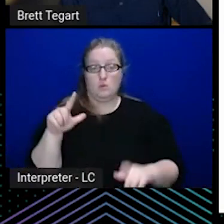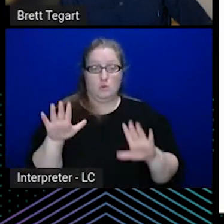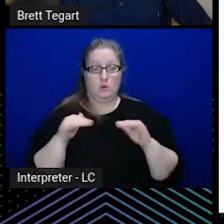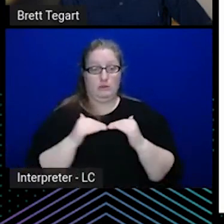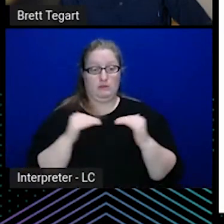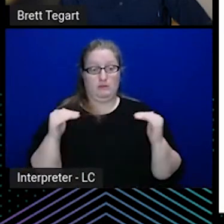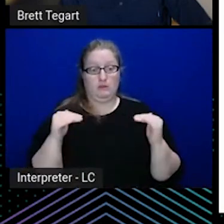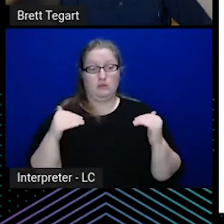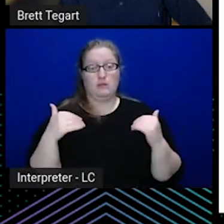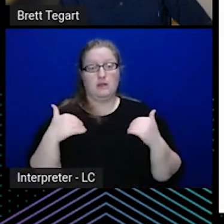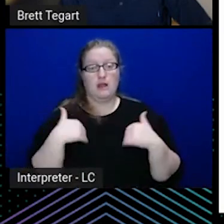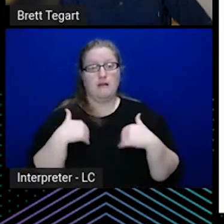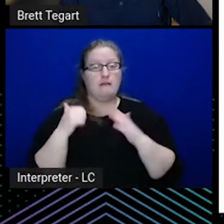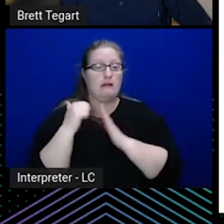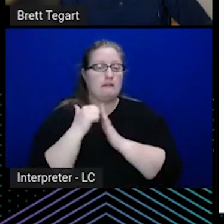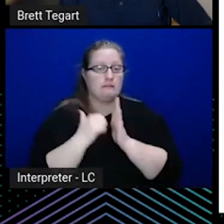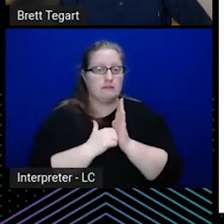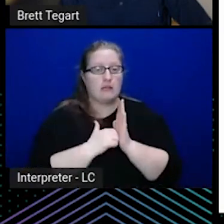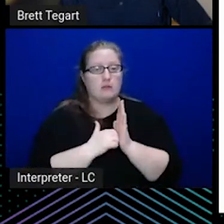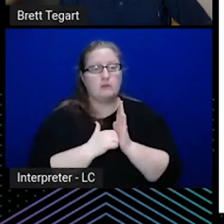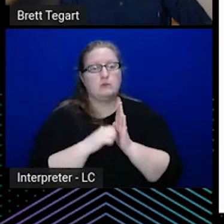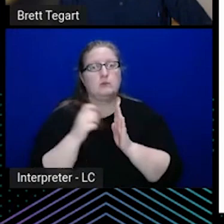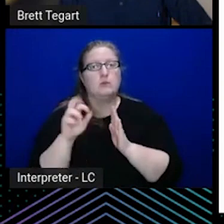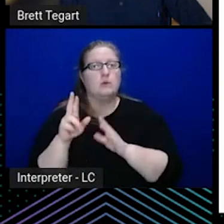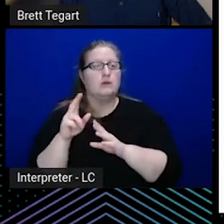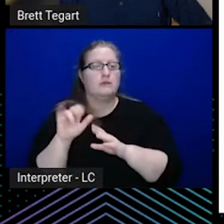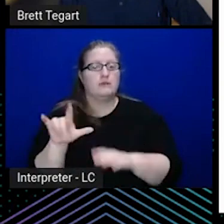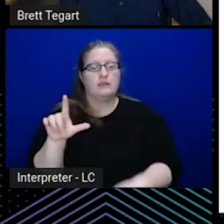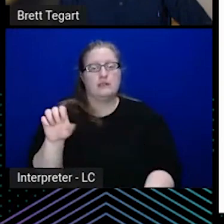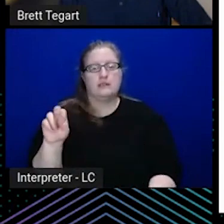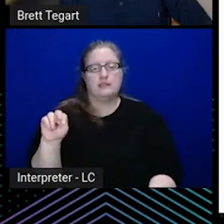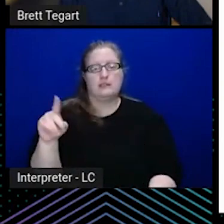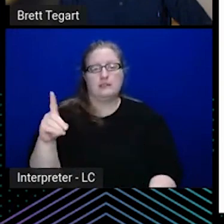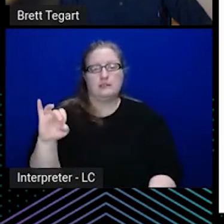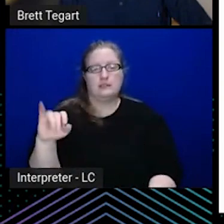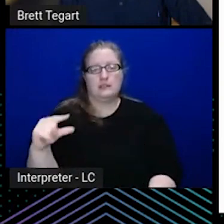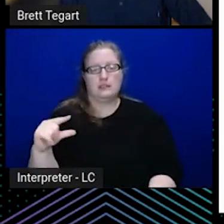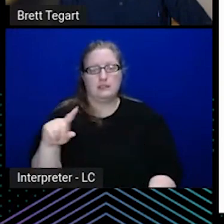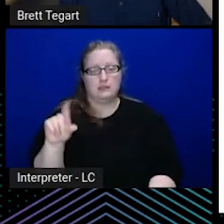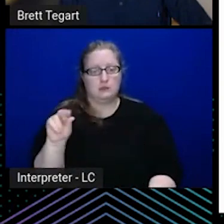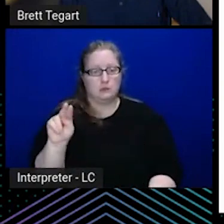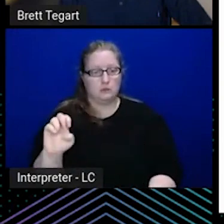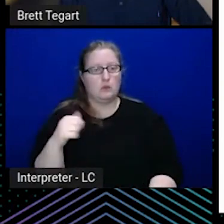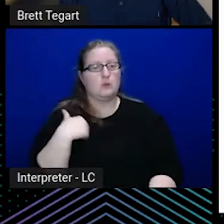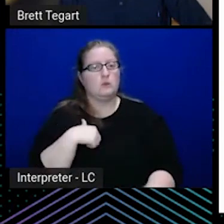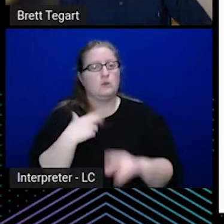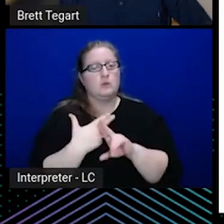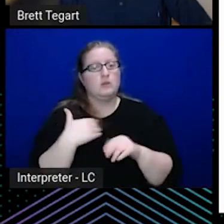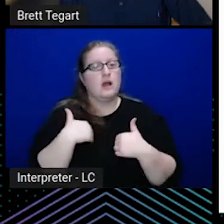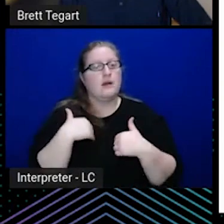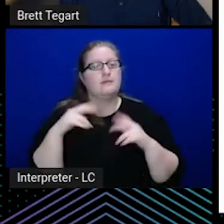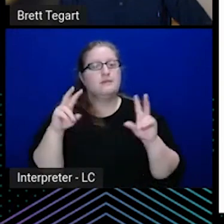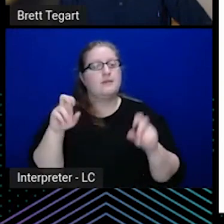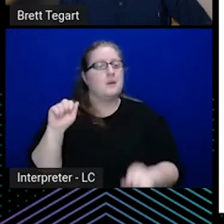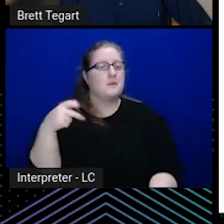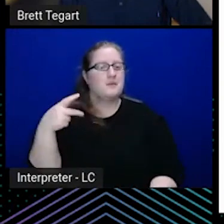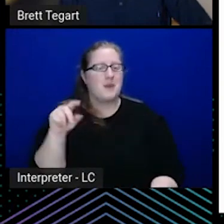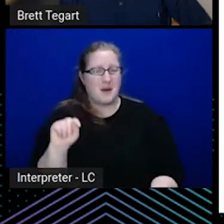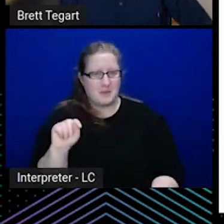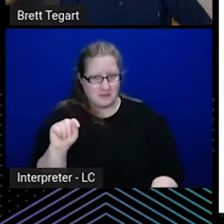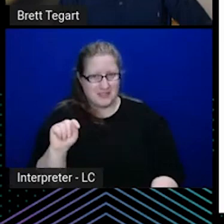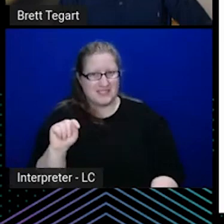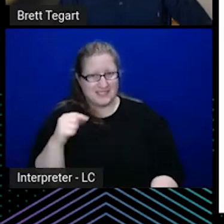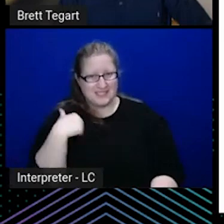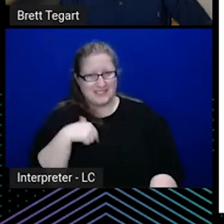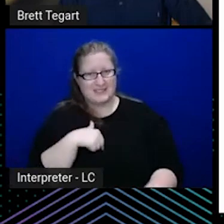the account or the landing zone. And again, we like using this. We have an apartment analogy that we use in Morgan Stanley. I've seen it used